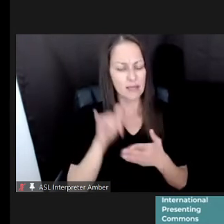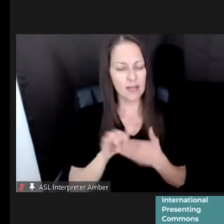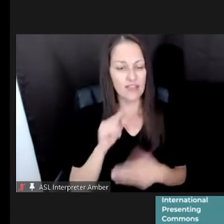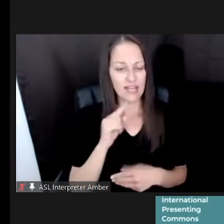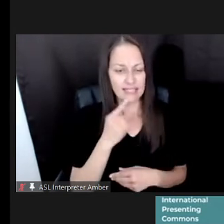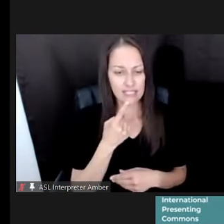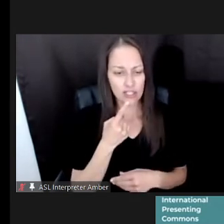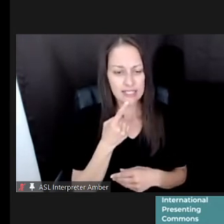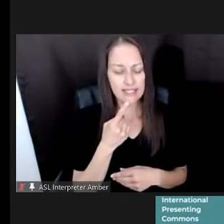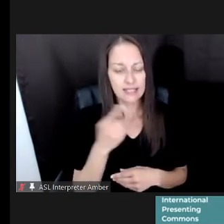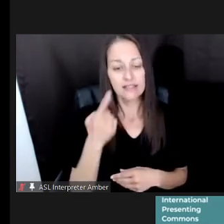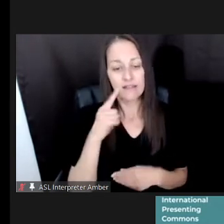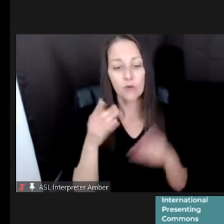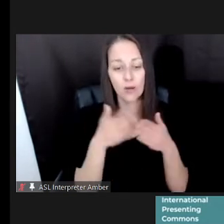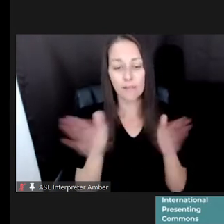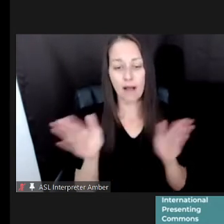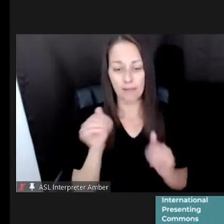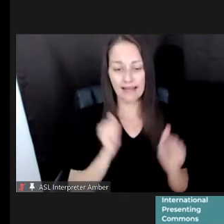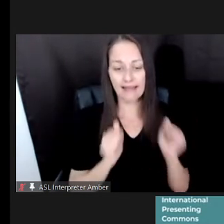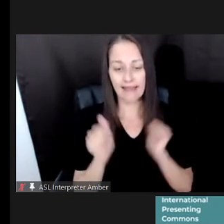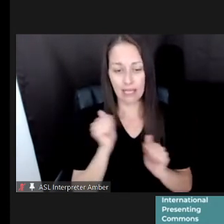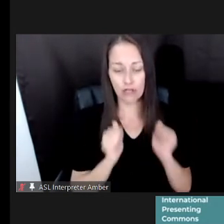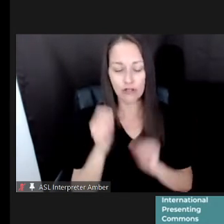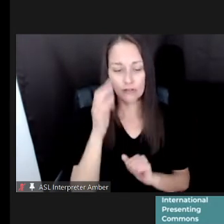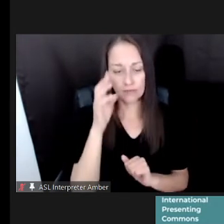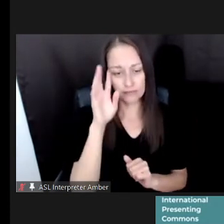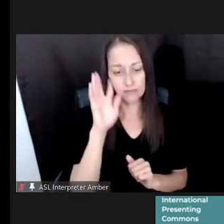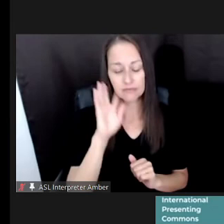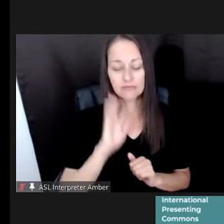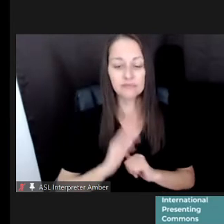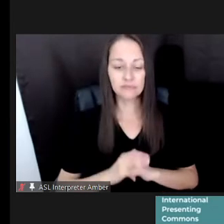public theater, and